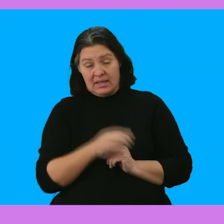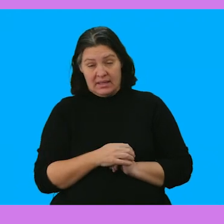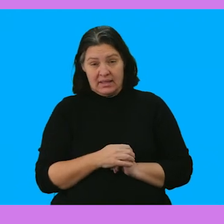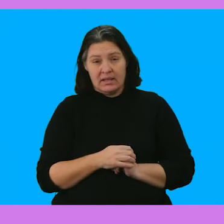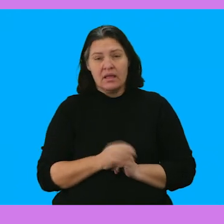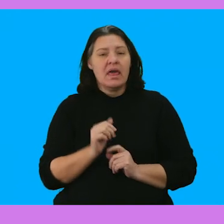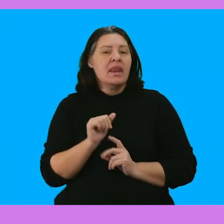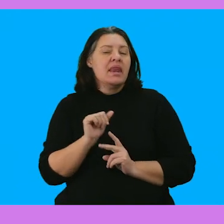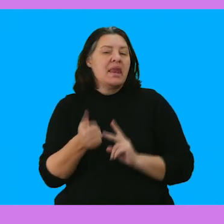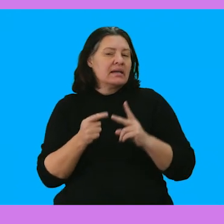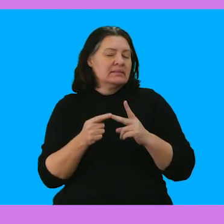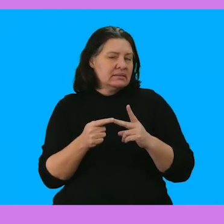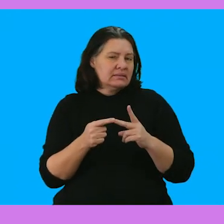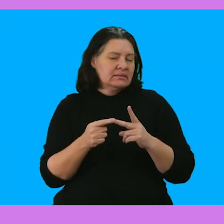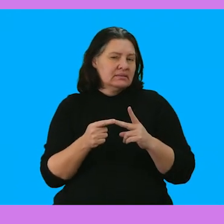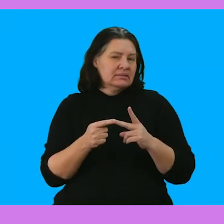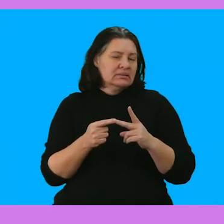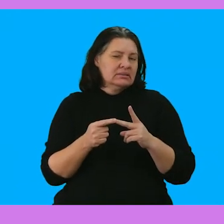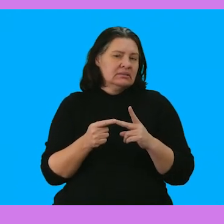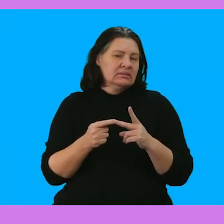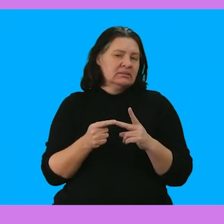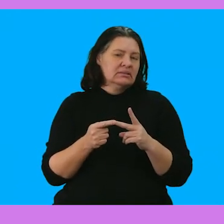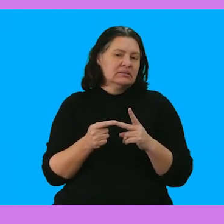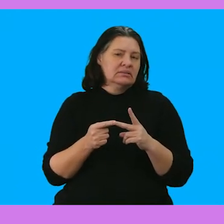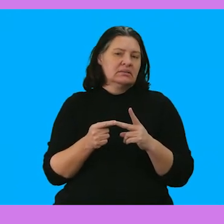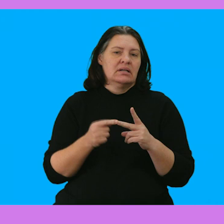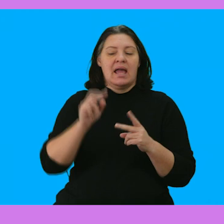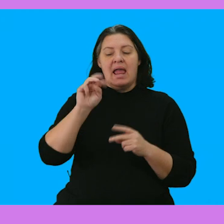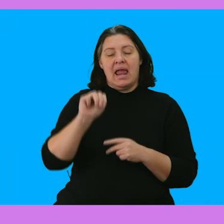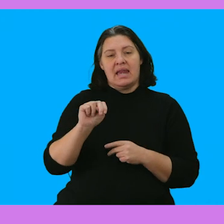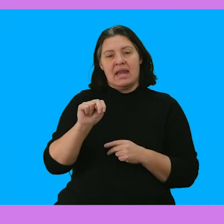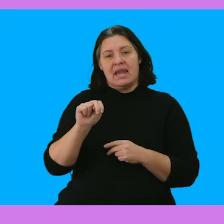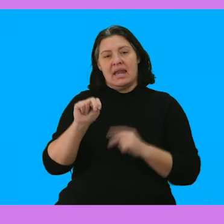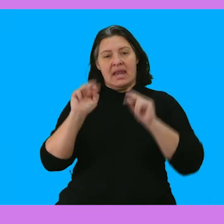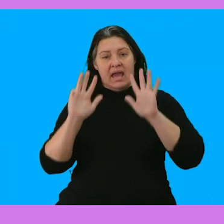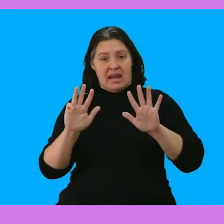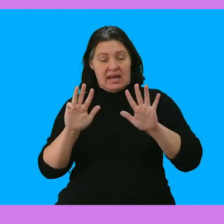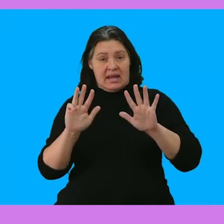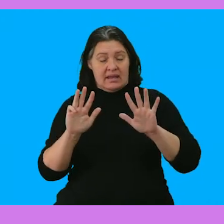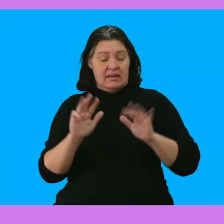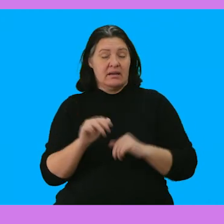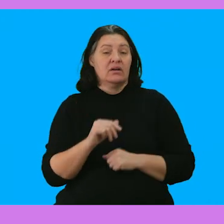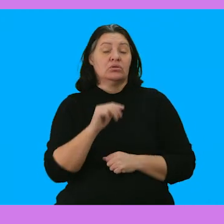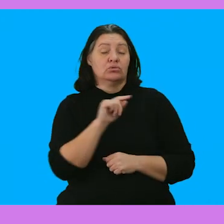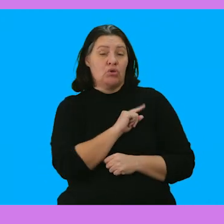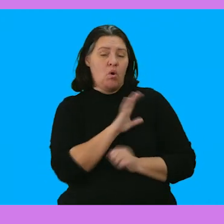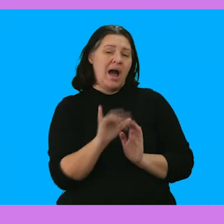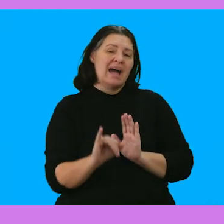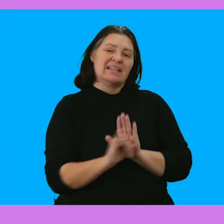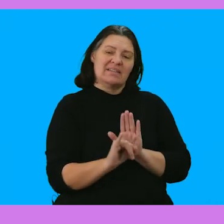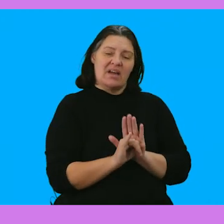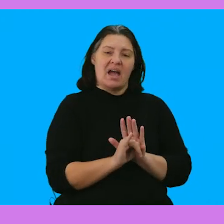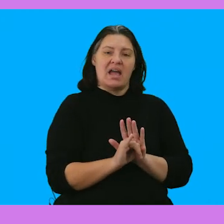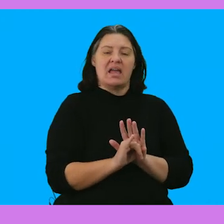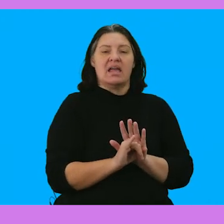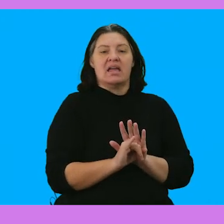here. Then we can see the next road here will be the N9. So it's important you have to